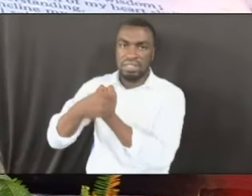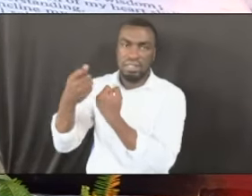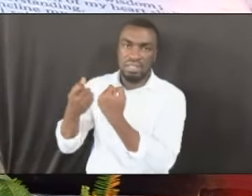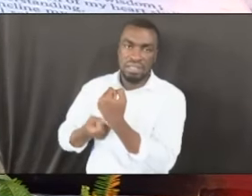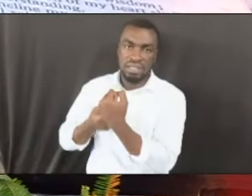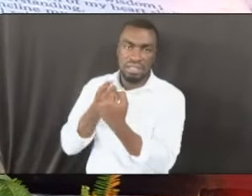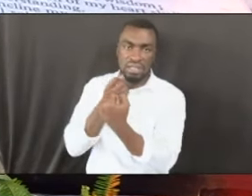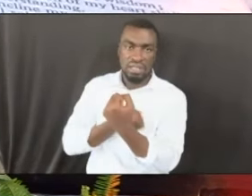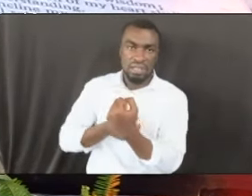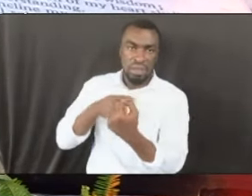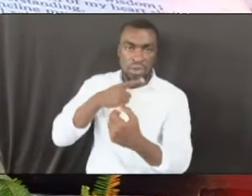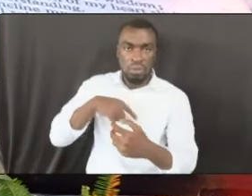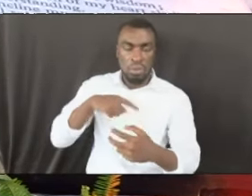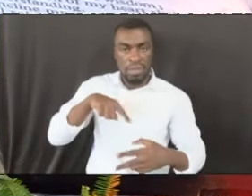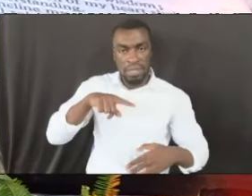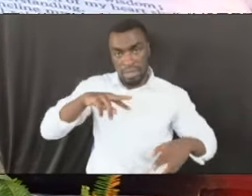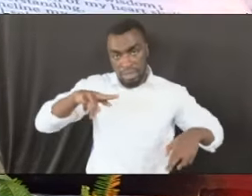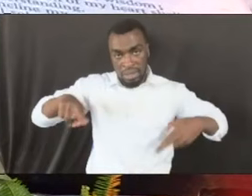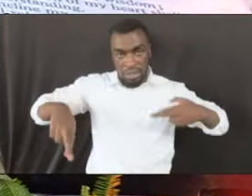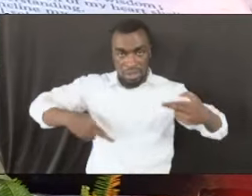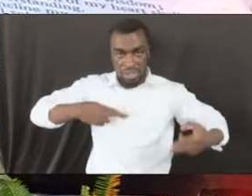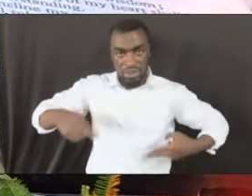bringing in the sheep. We shall come